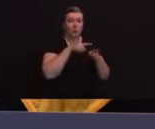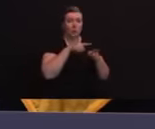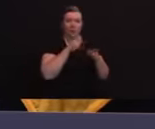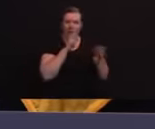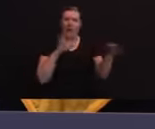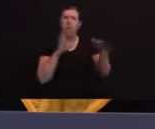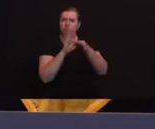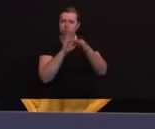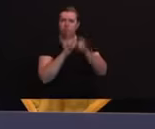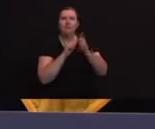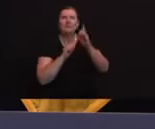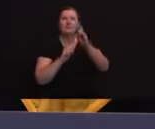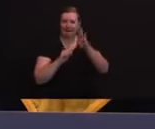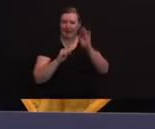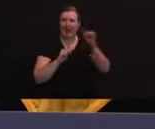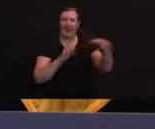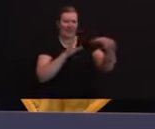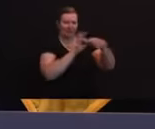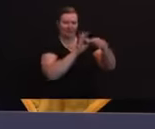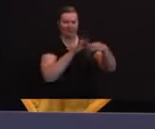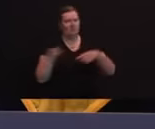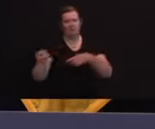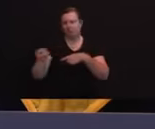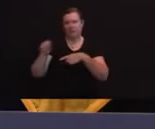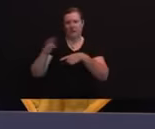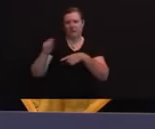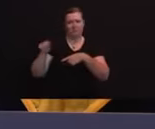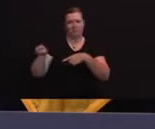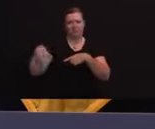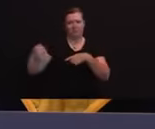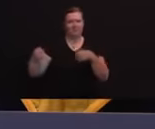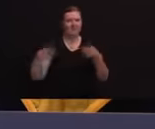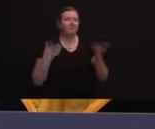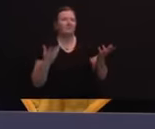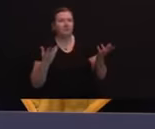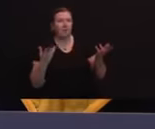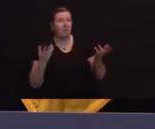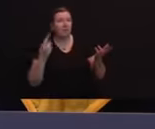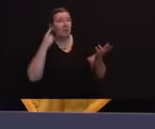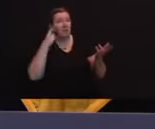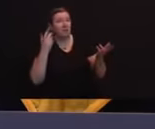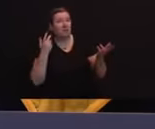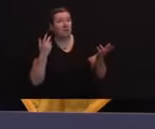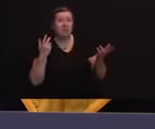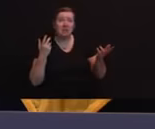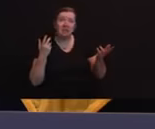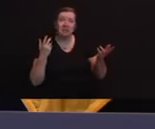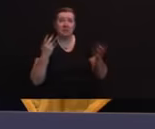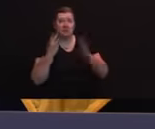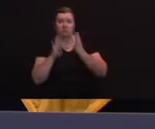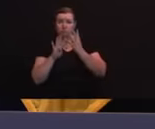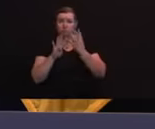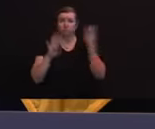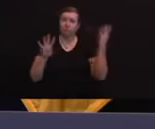Judy, I'm here. I do hear that depending on where you go, the lines have gotten longer. So I'm not suggesting we're immune to